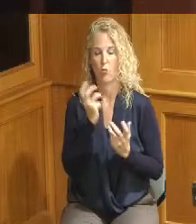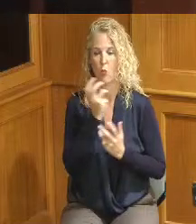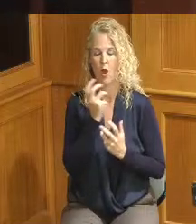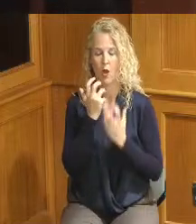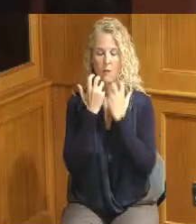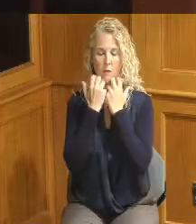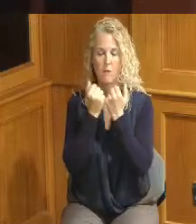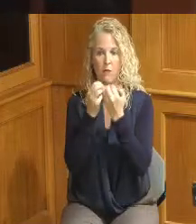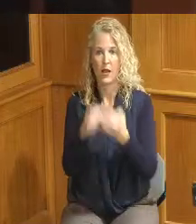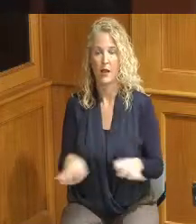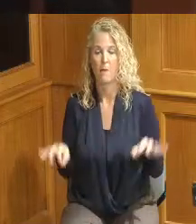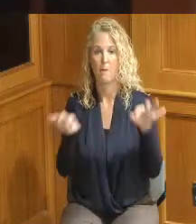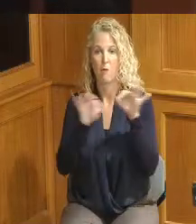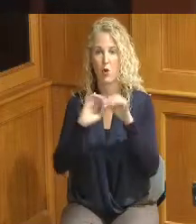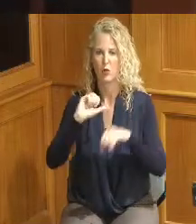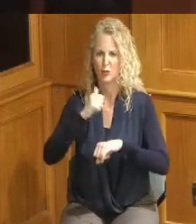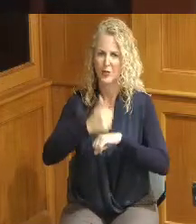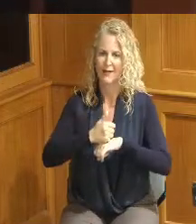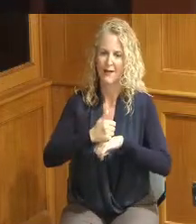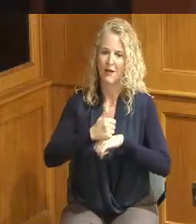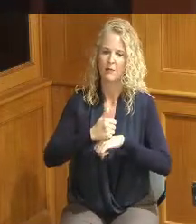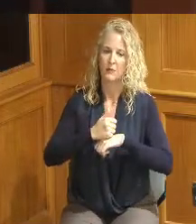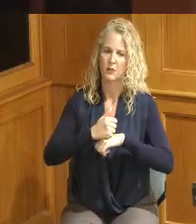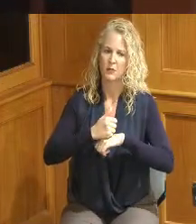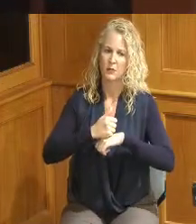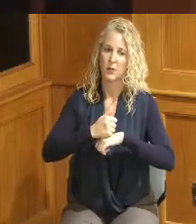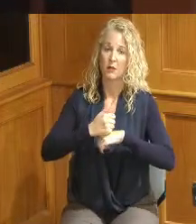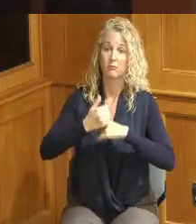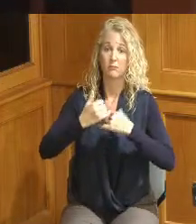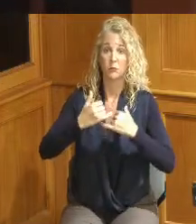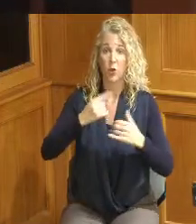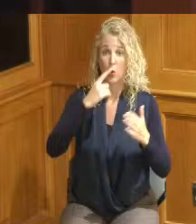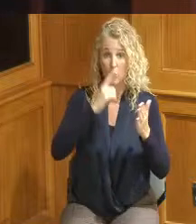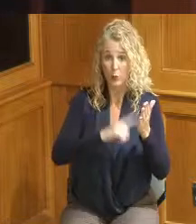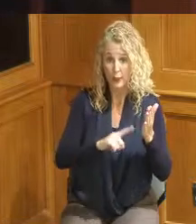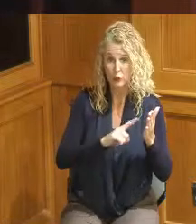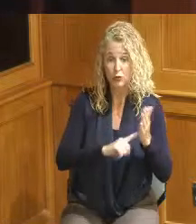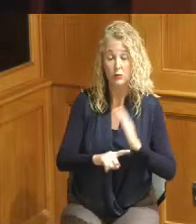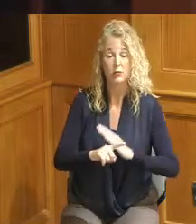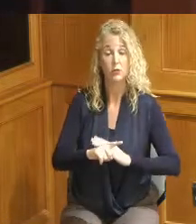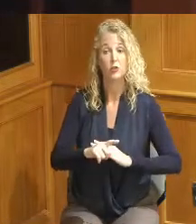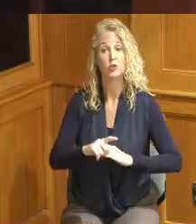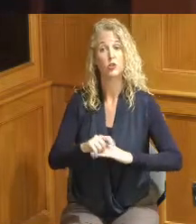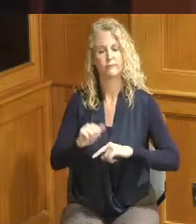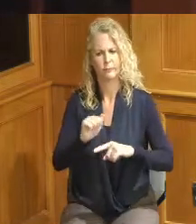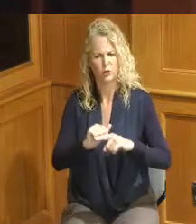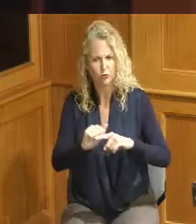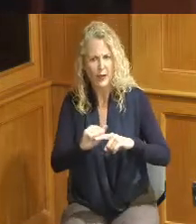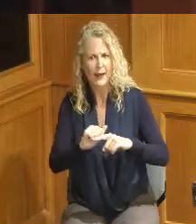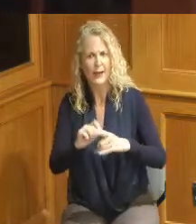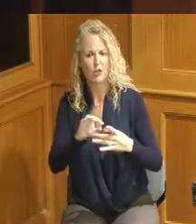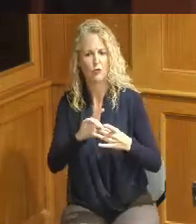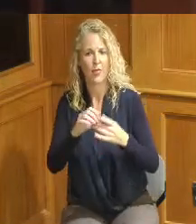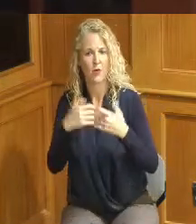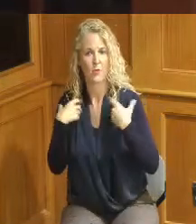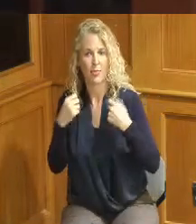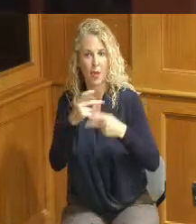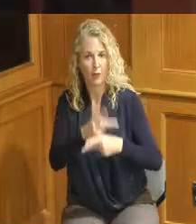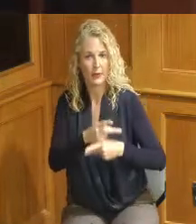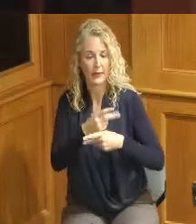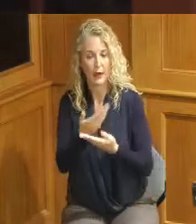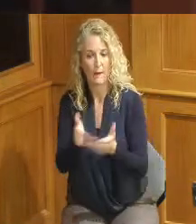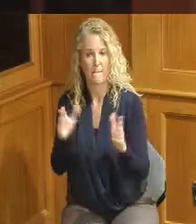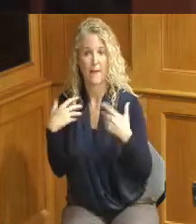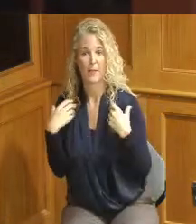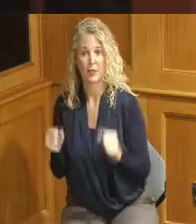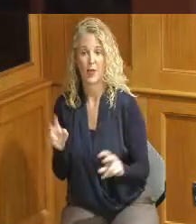in creating a solid framework based on current research and best practices in healthcare and public health.